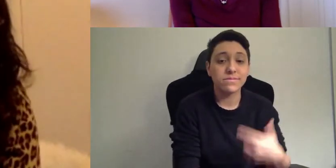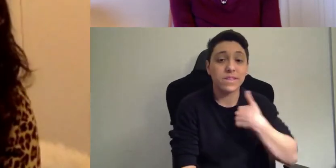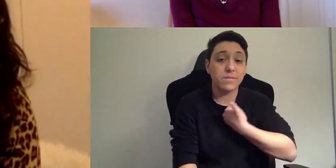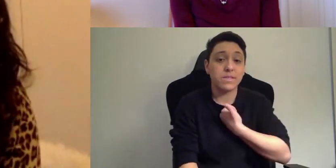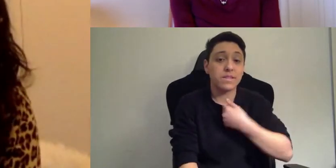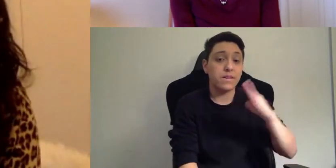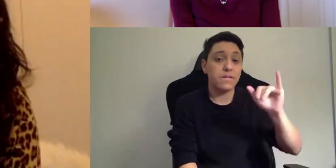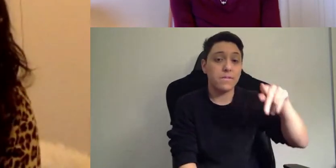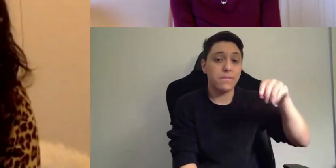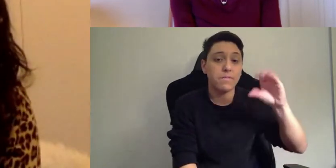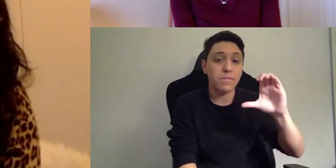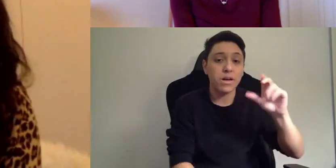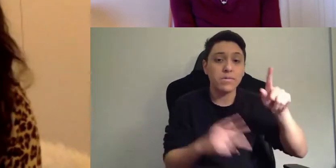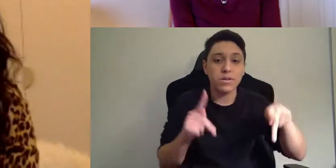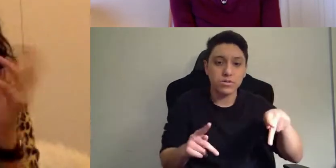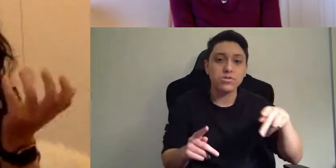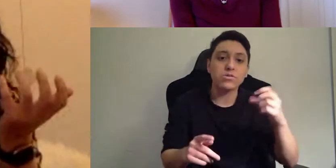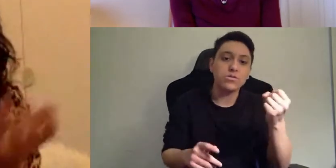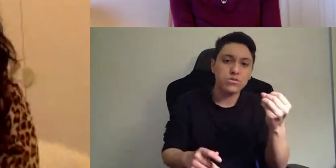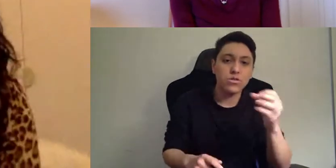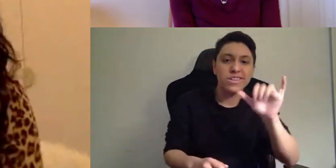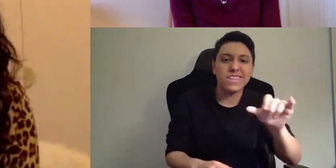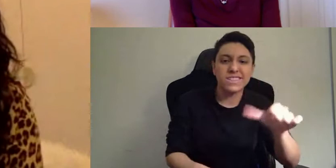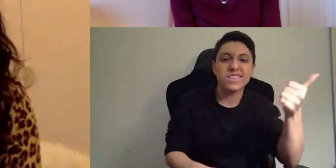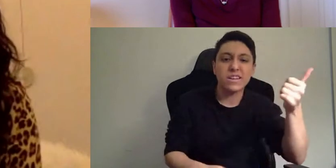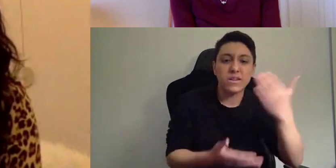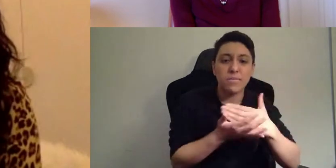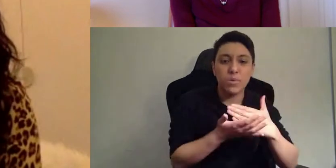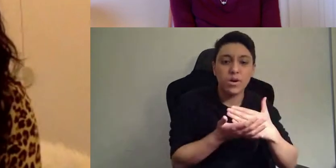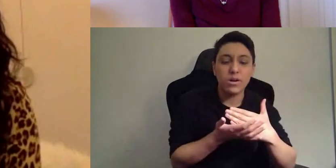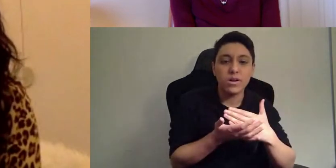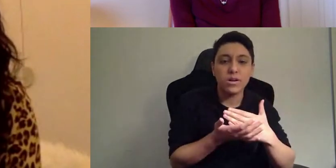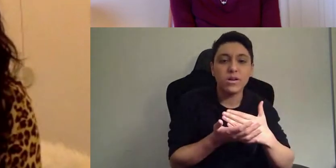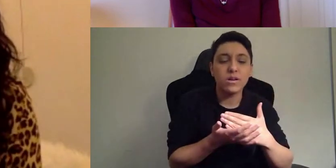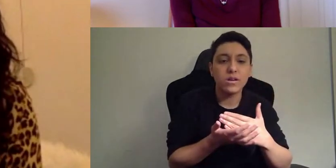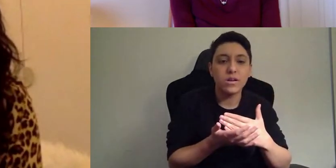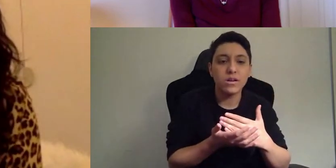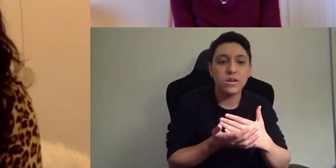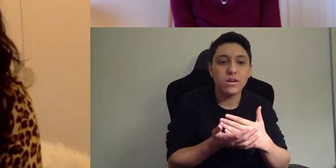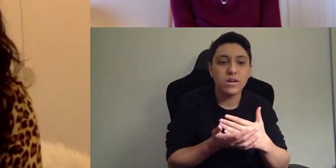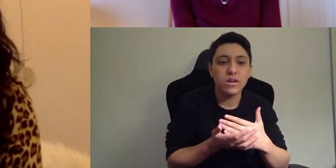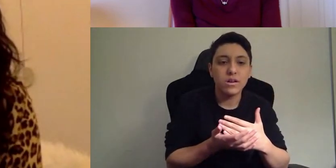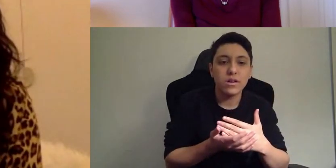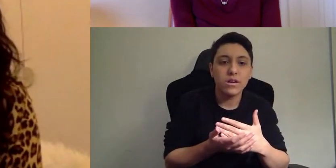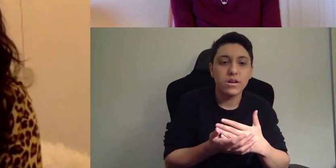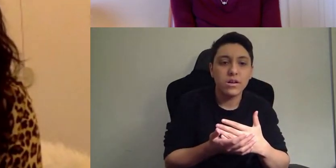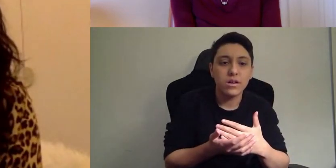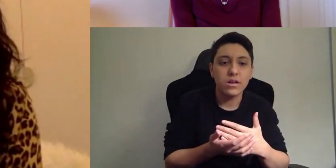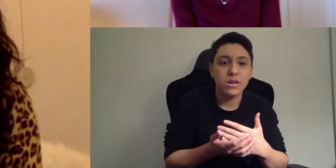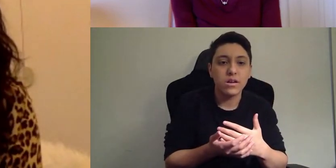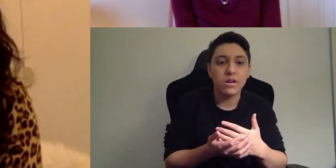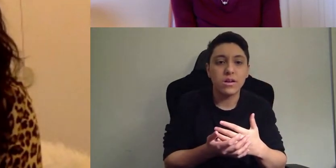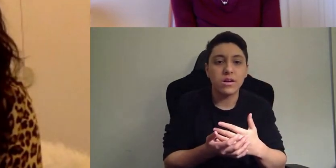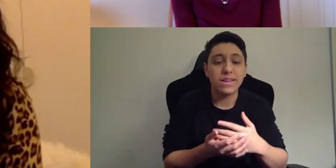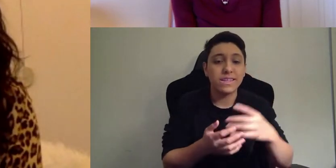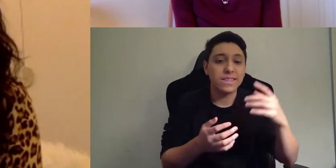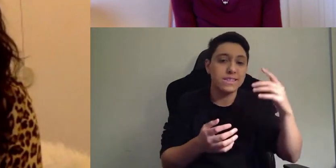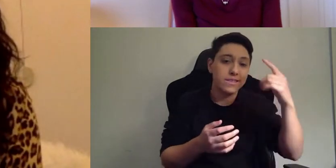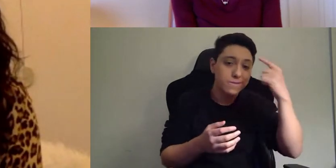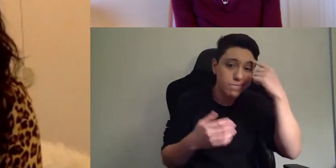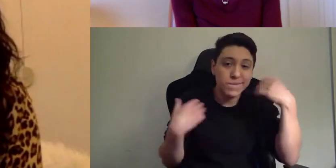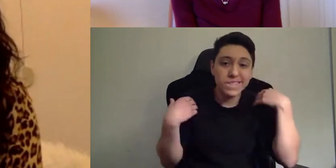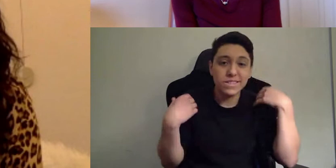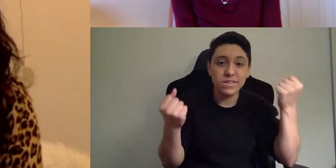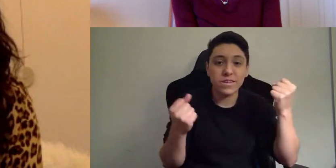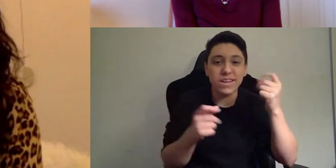So that's the other side of the coin, is that it's different. Mental health care is different